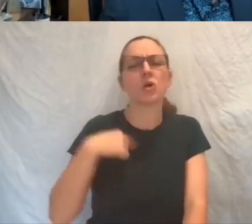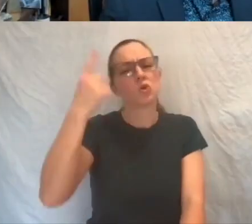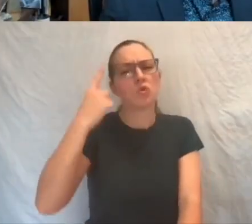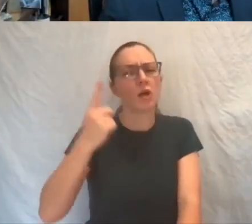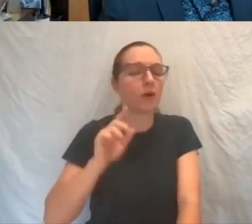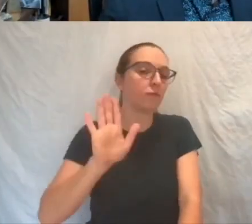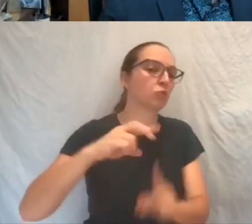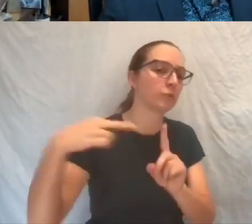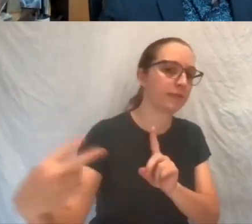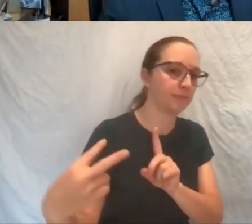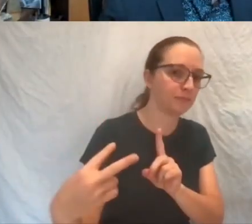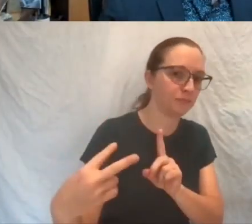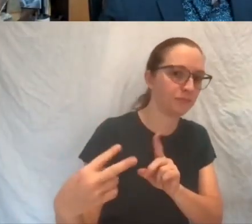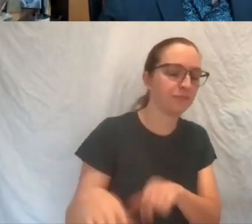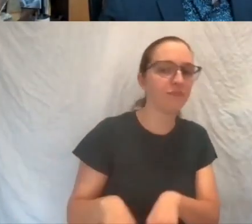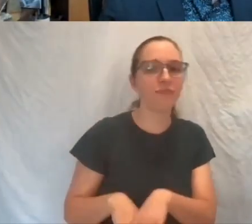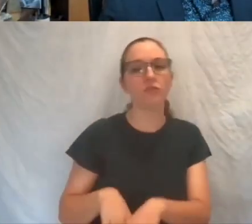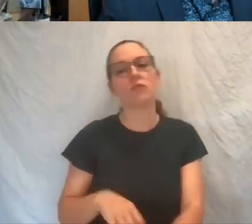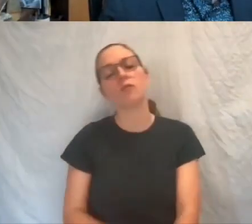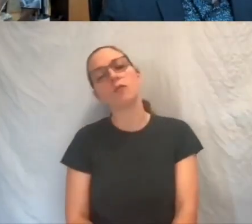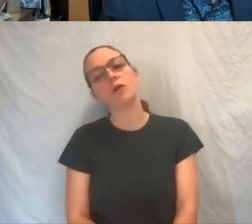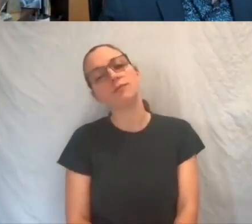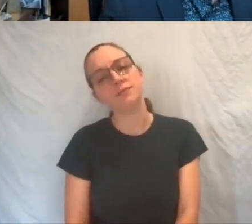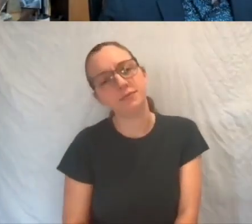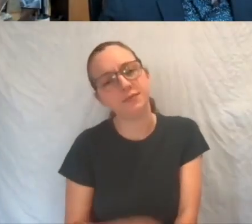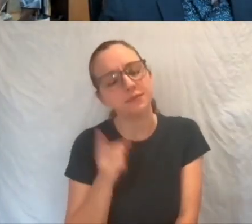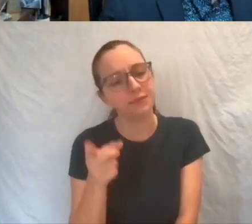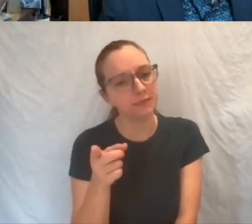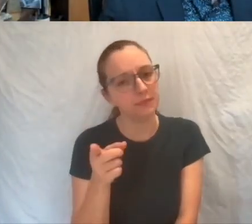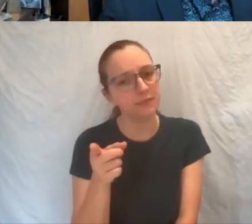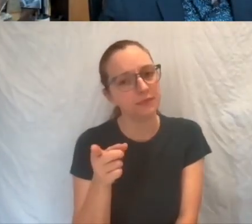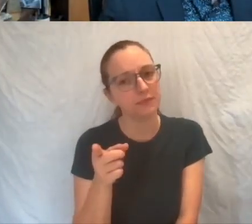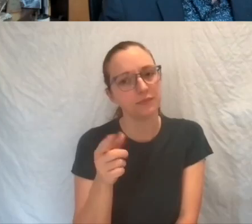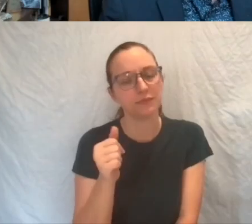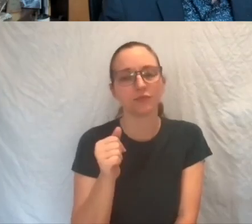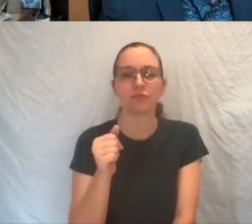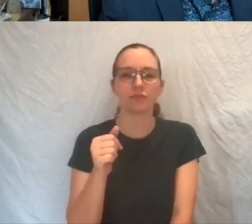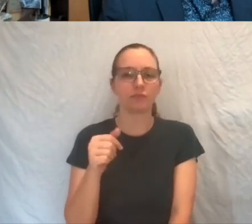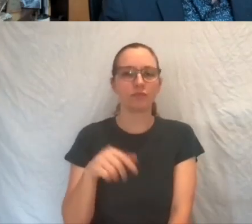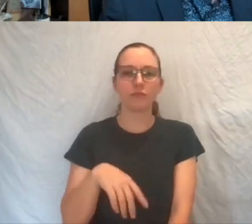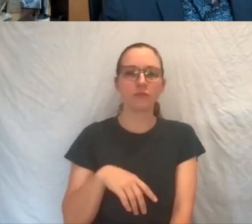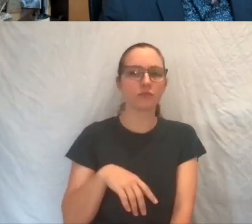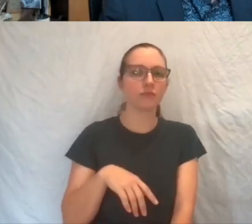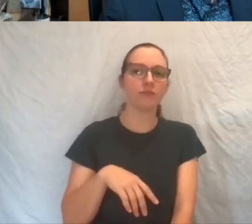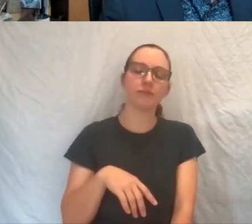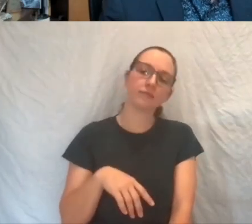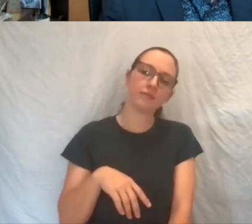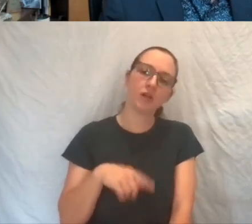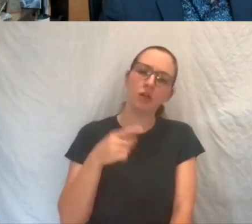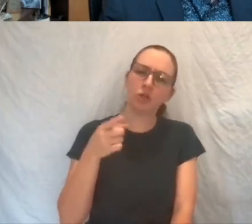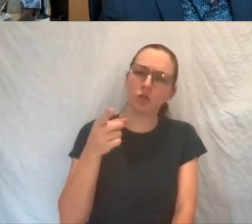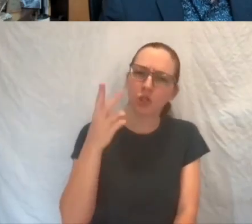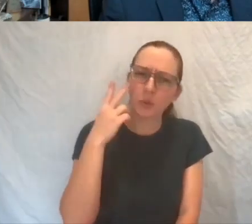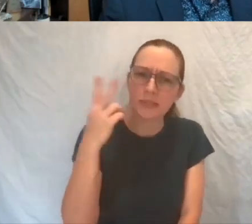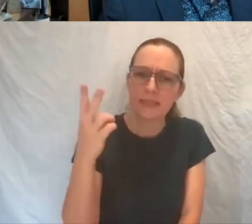your perspective, do you see a watershed moment with a film like Wicked that's